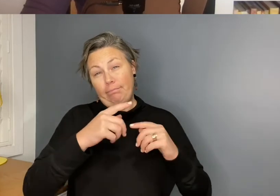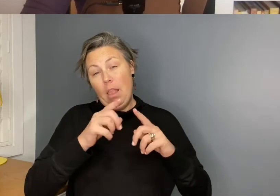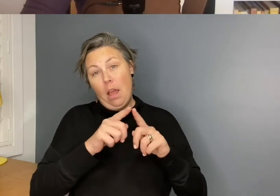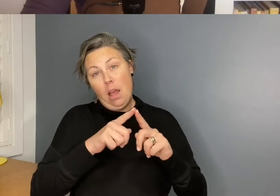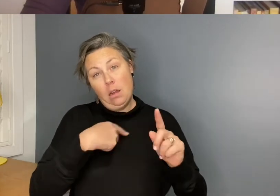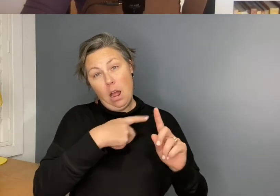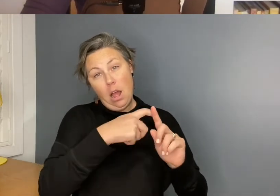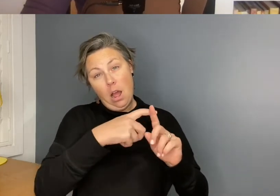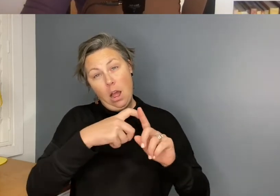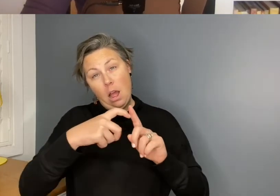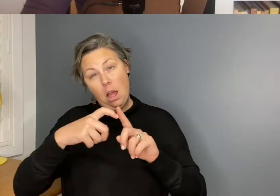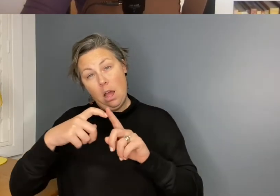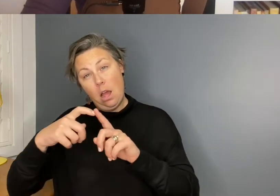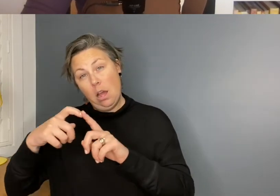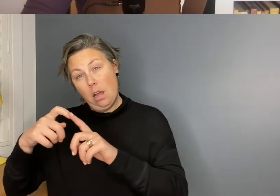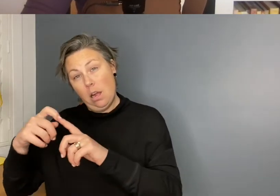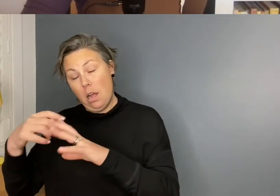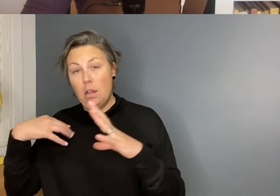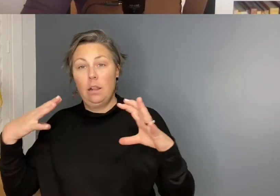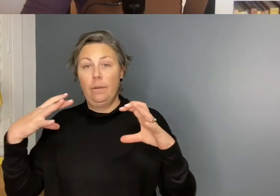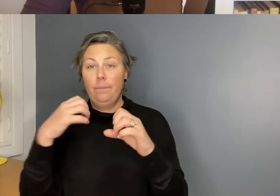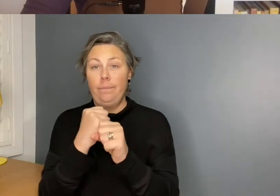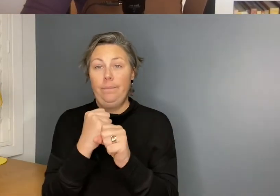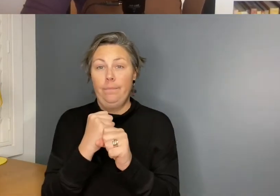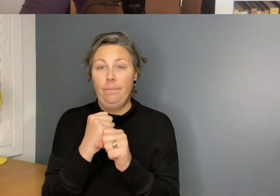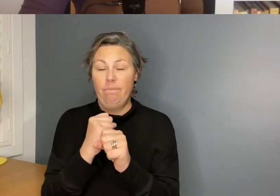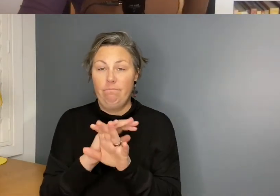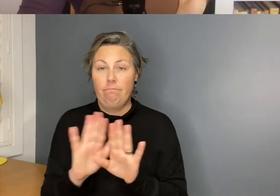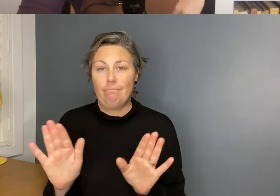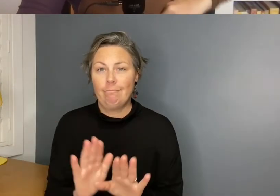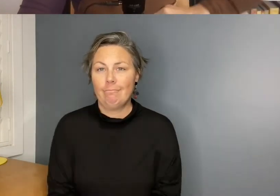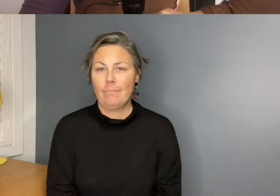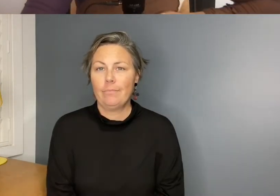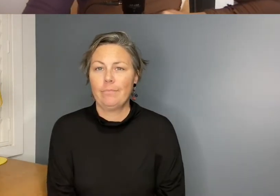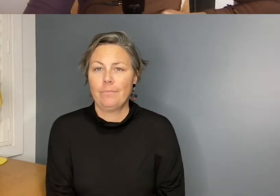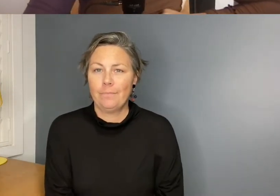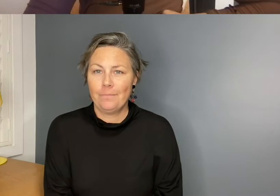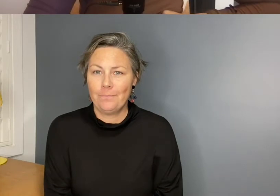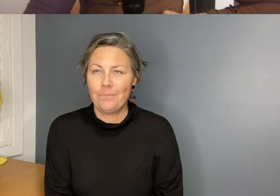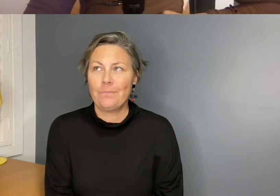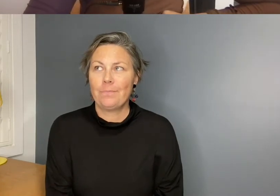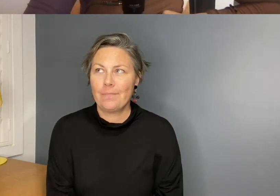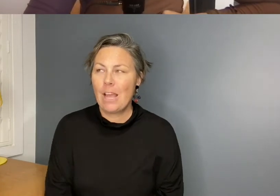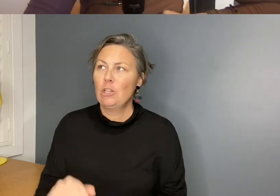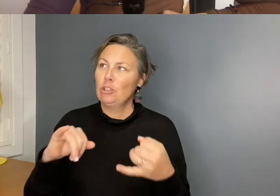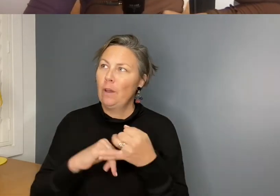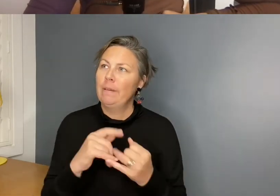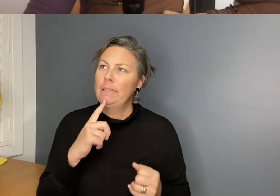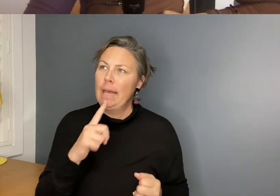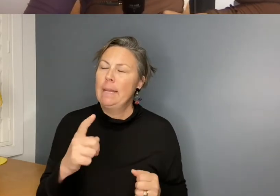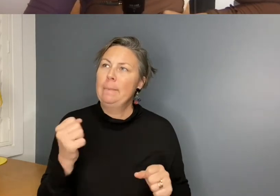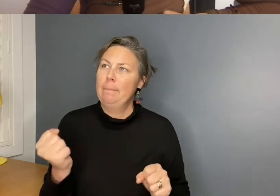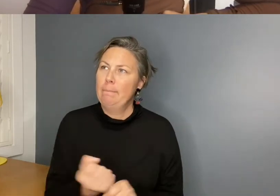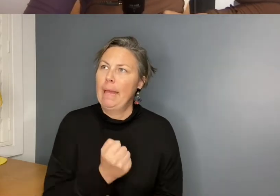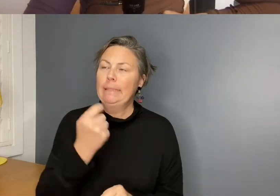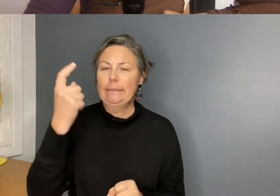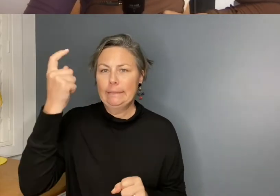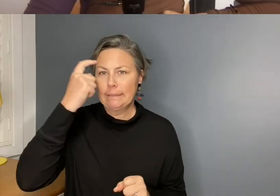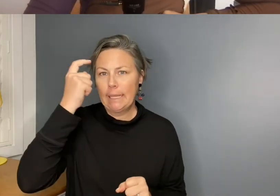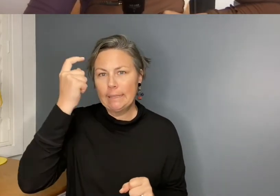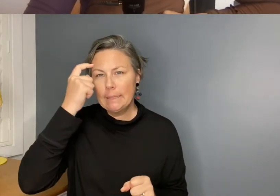diet? Ultimately, it's a diet that supports your microbiome. I think at the end of the day, it makes a lot of sense. There is so many diets out there that are